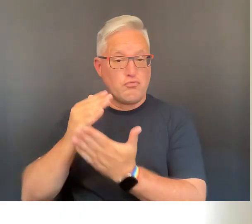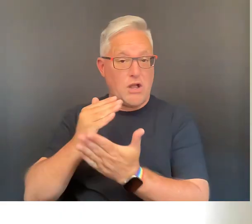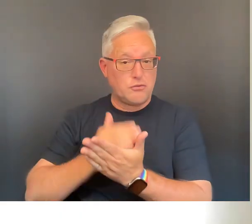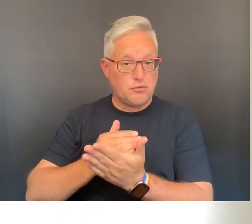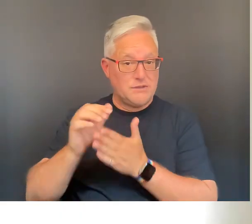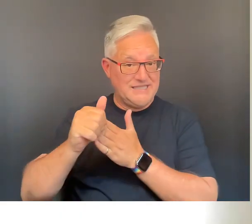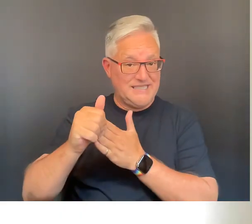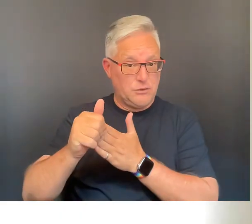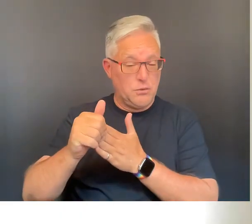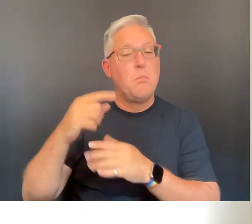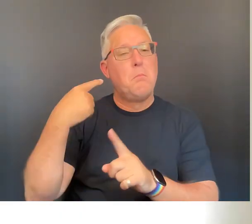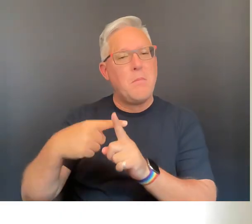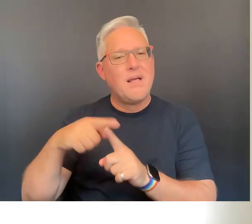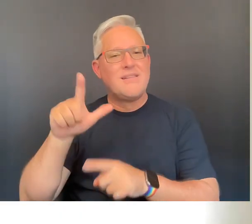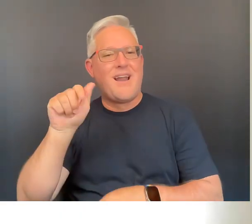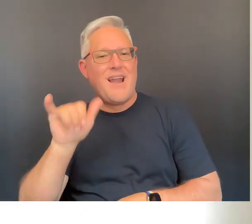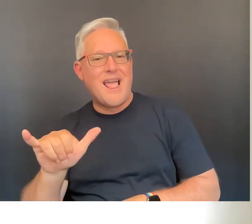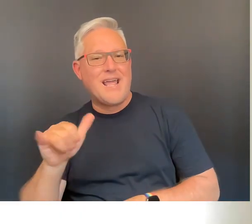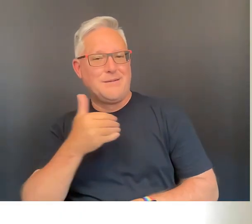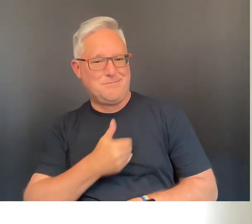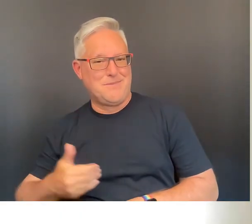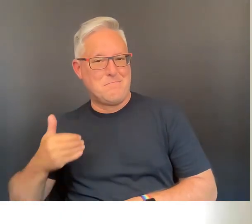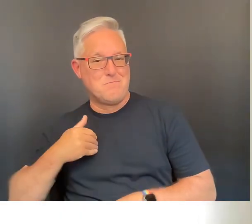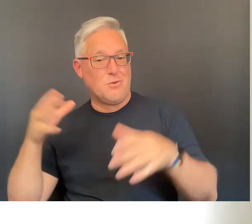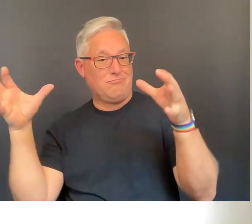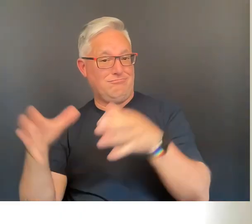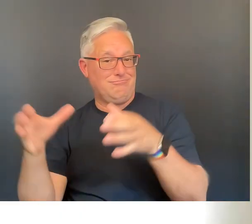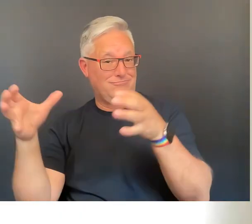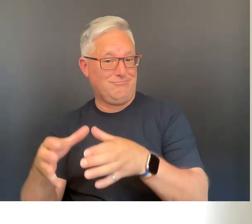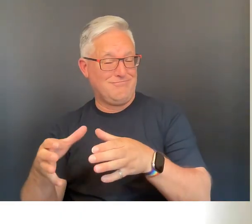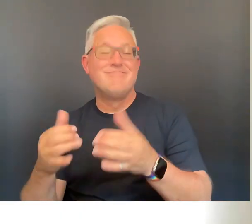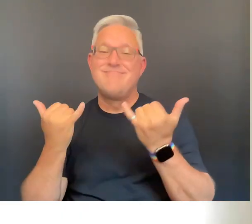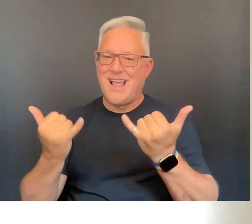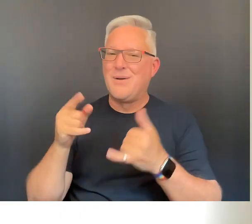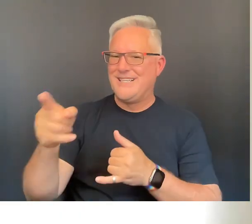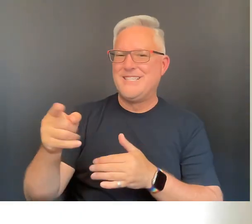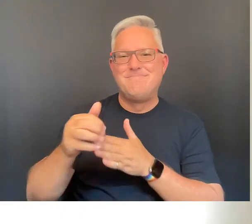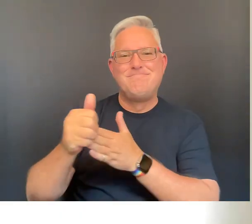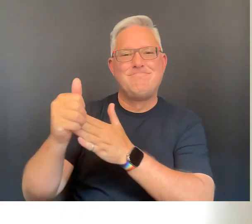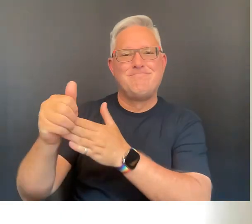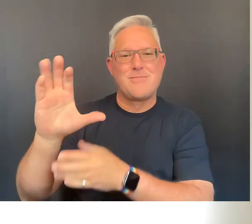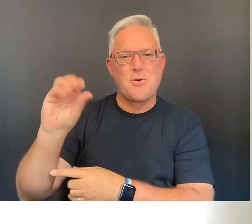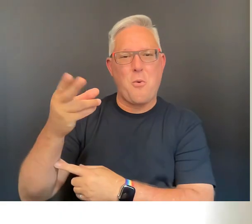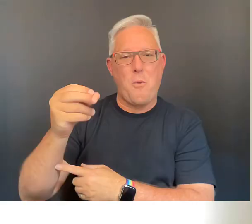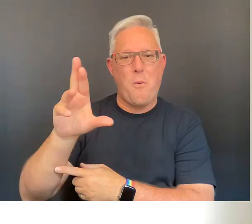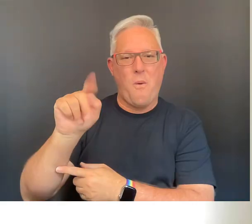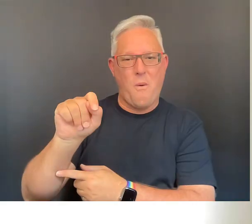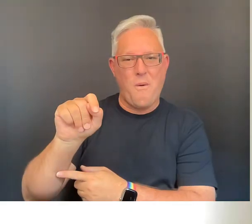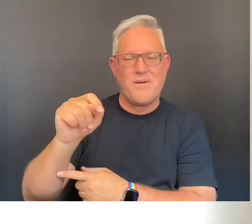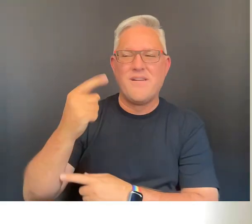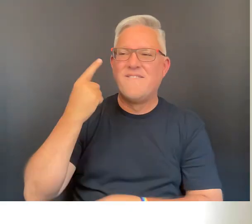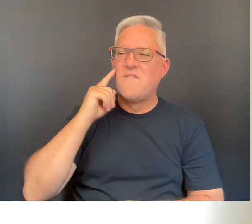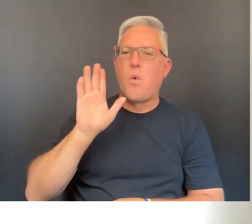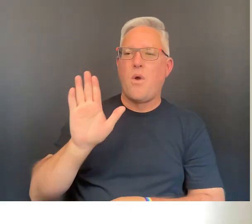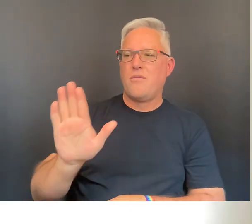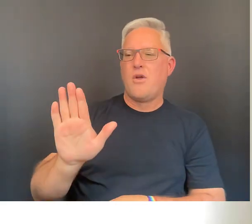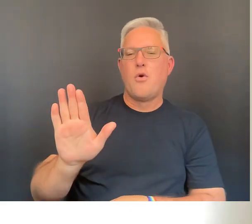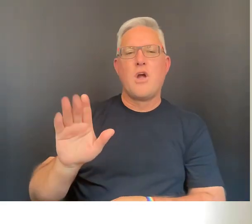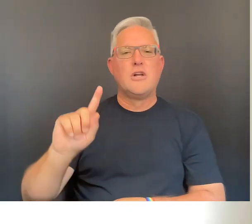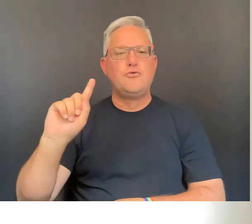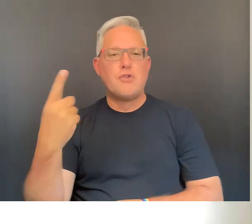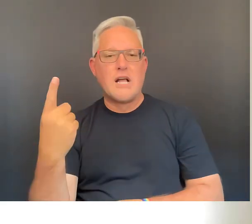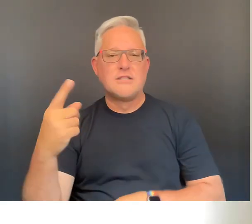but also for lay members too. And so that's where he is leading a cohort right now for their